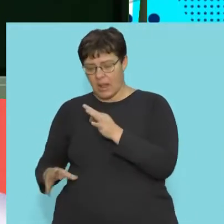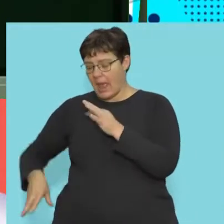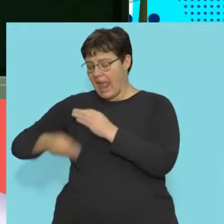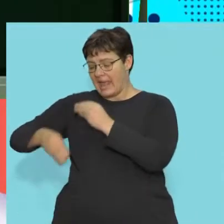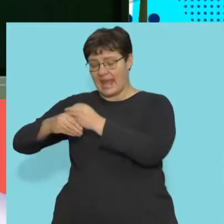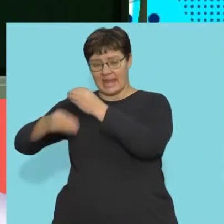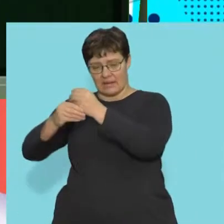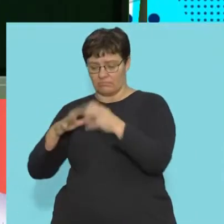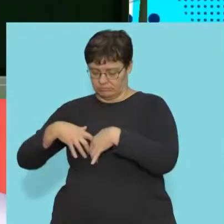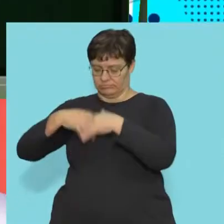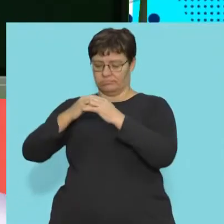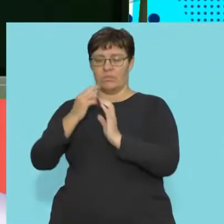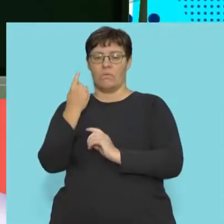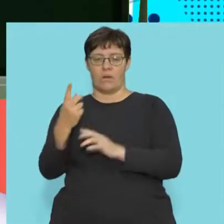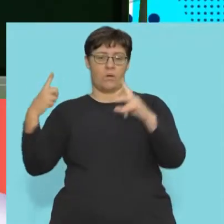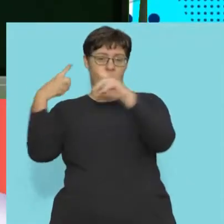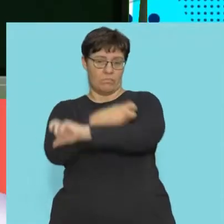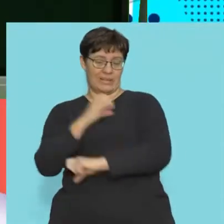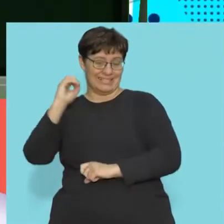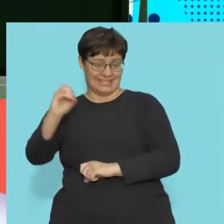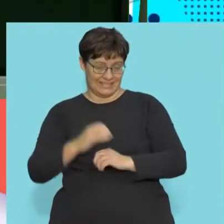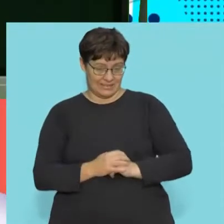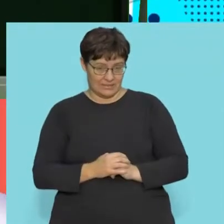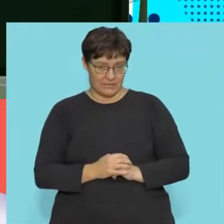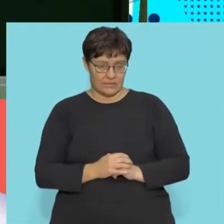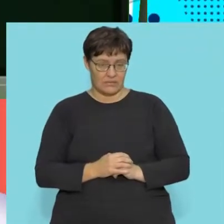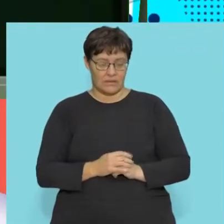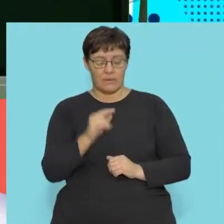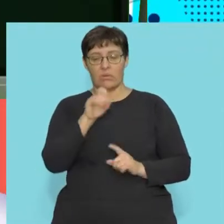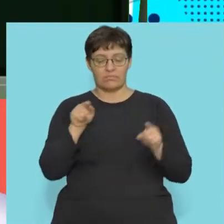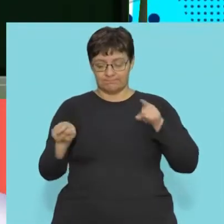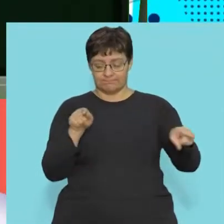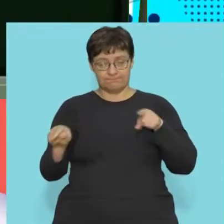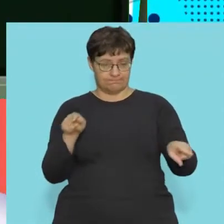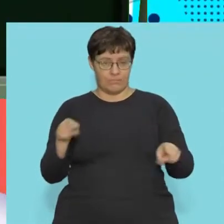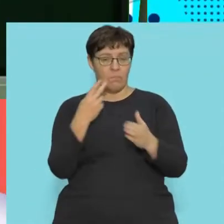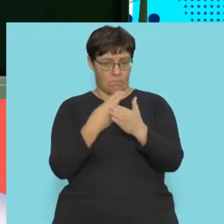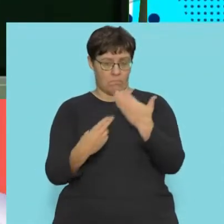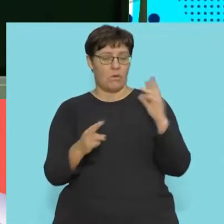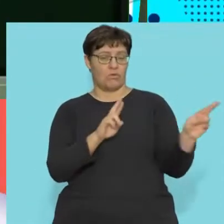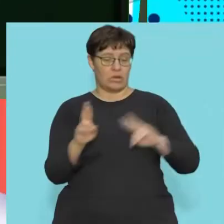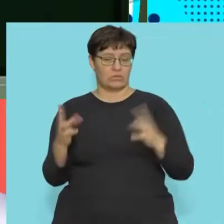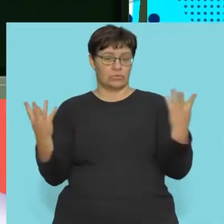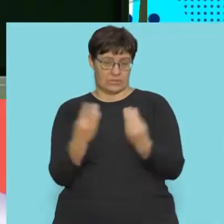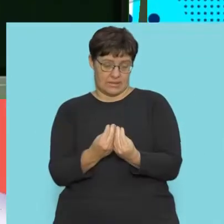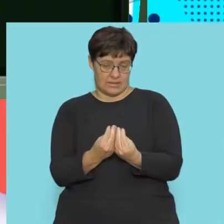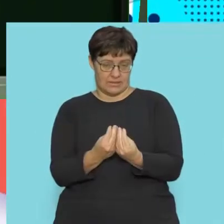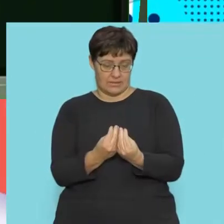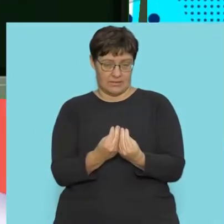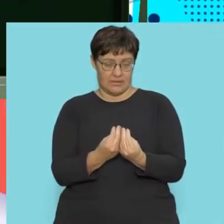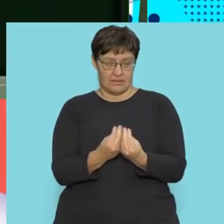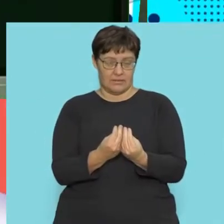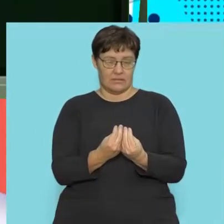take simple molecules and we put them together and form complex molecules. So metabolism refers to both these